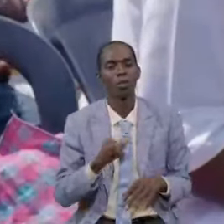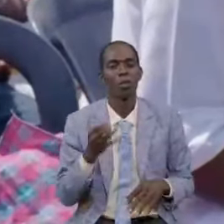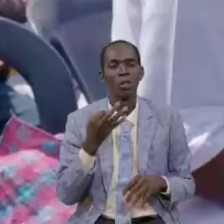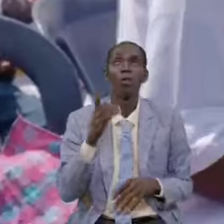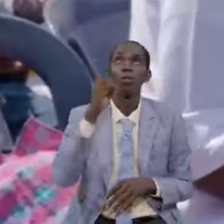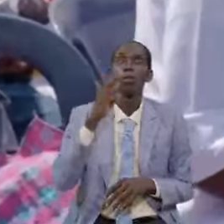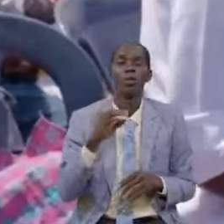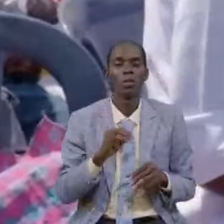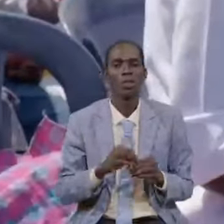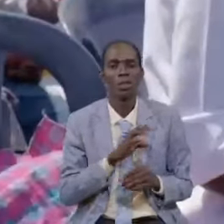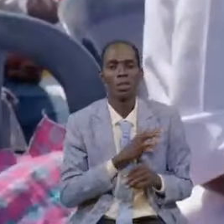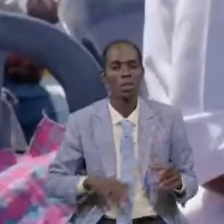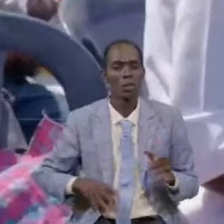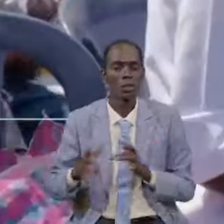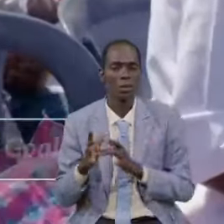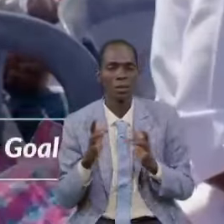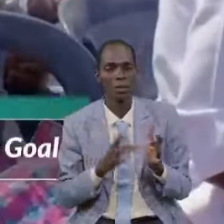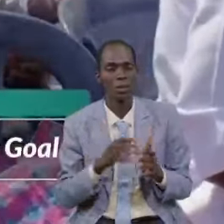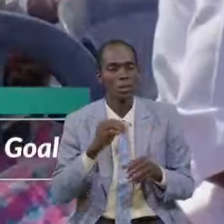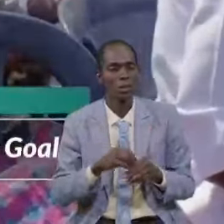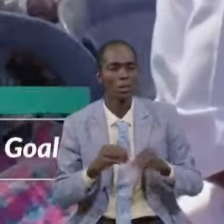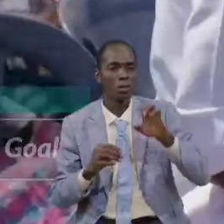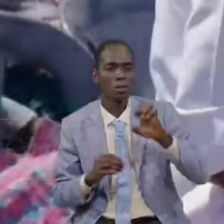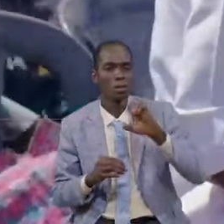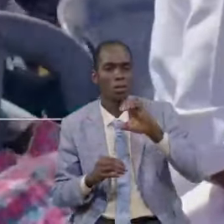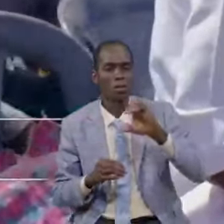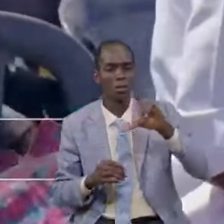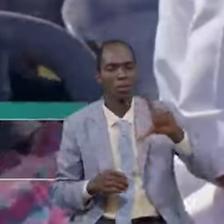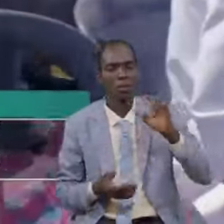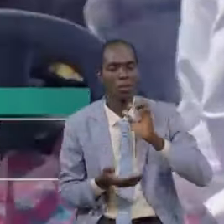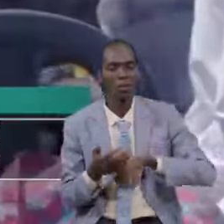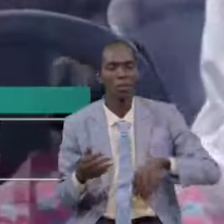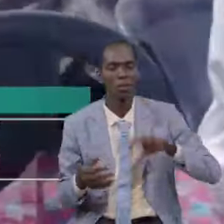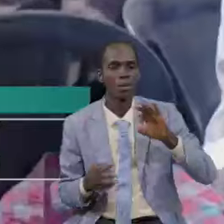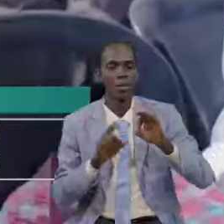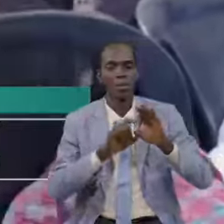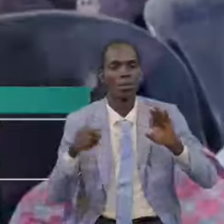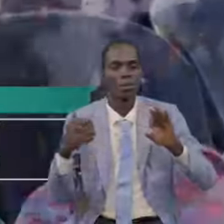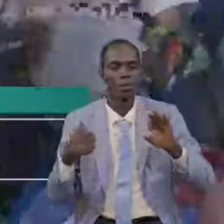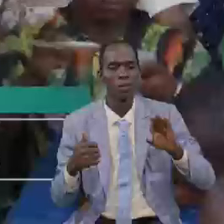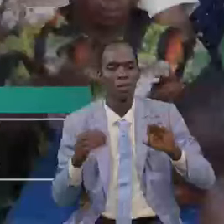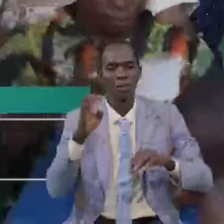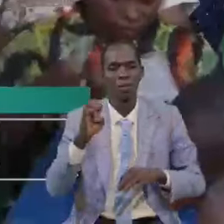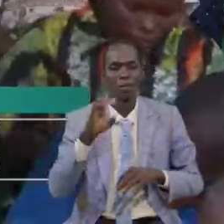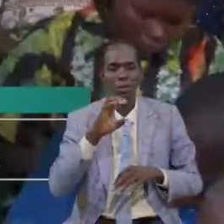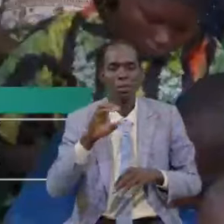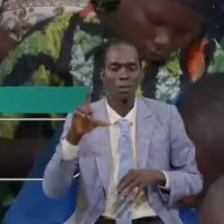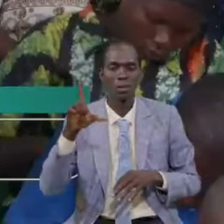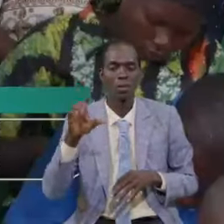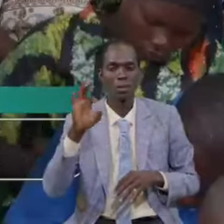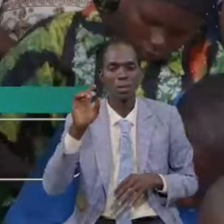Ecclesiastes chapter 9. We're looking at verse 10. It says, whatsoever thy